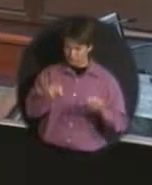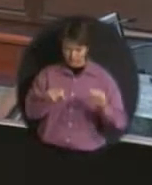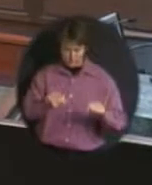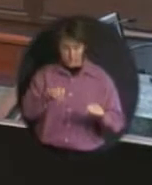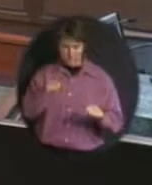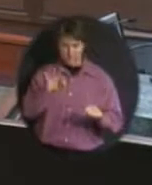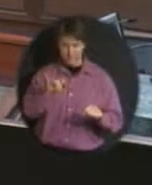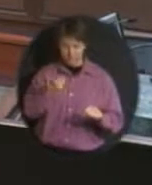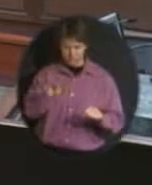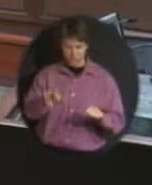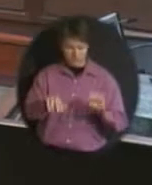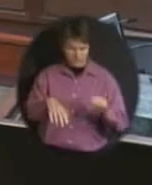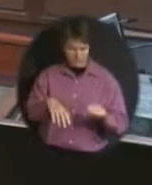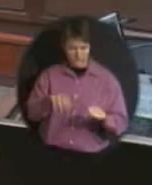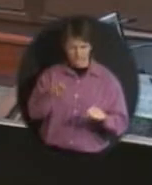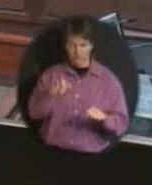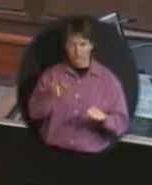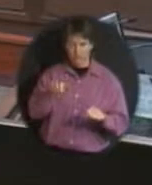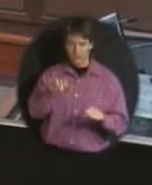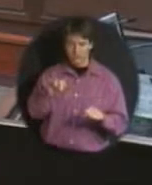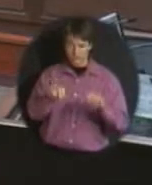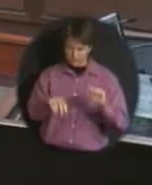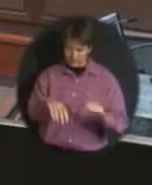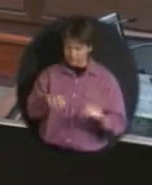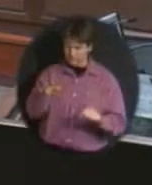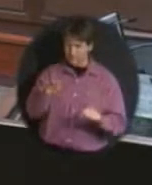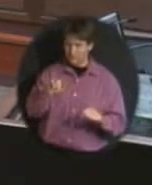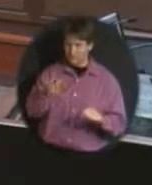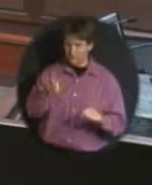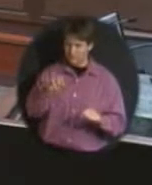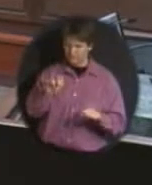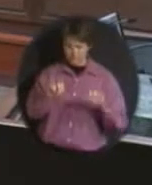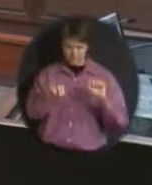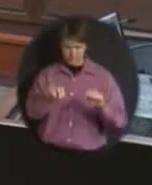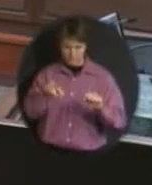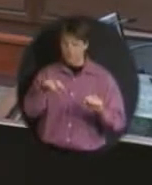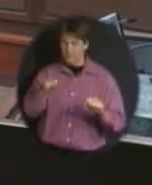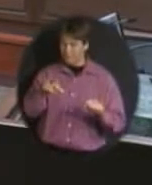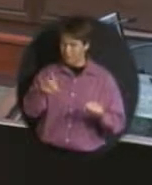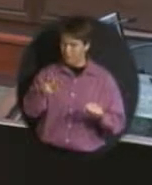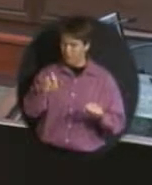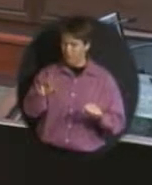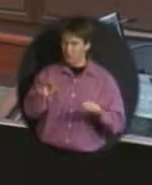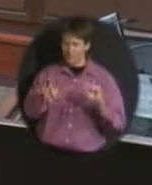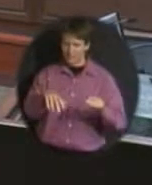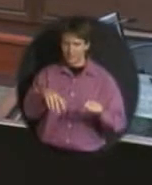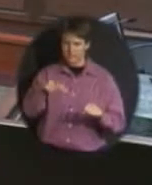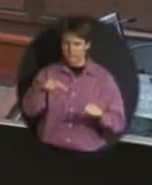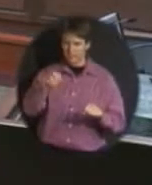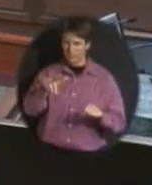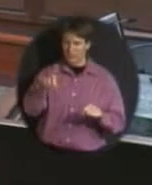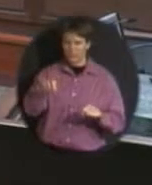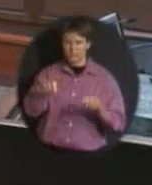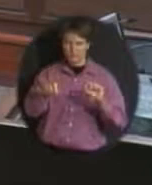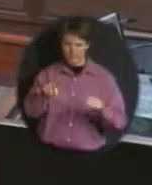Mrs. Felter? Yes. Mrs. Martin? Yes. Mr. Parker? Yes. Mr. Poland? Yes. Mr. Shear?